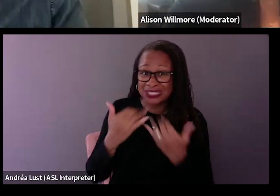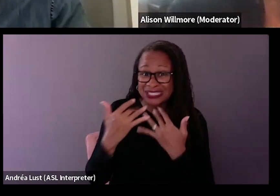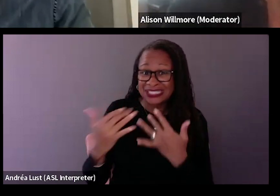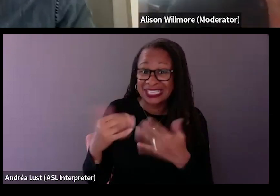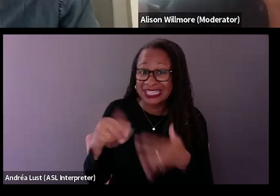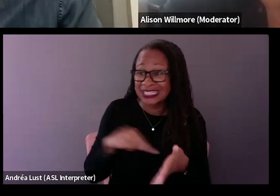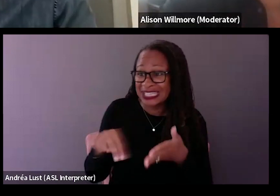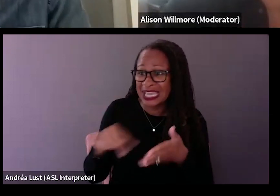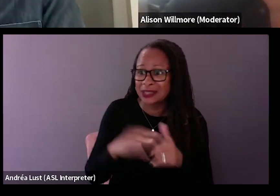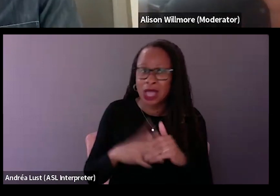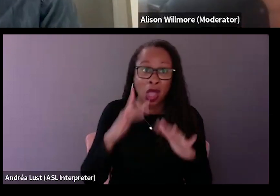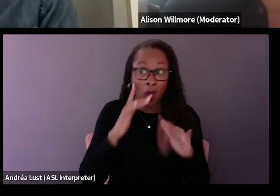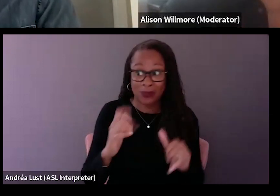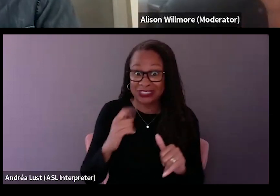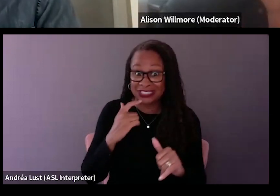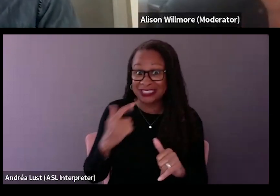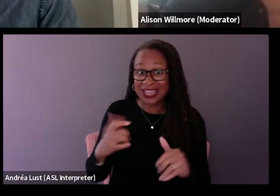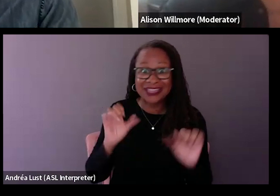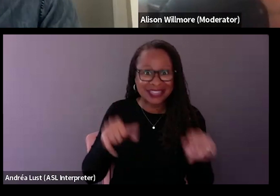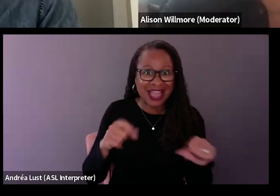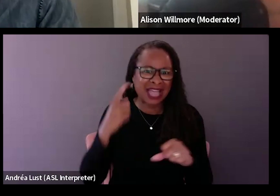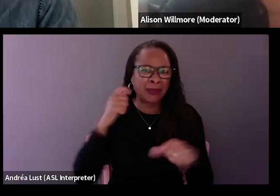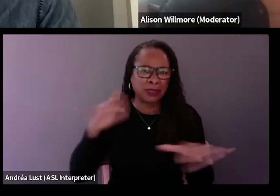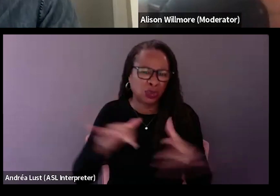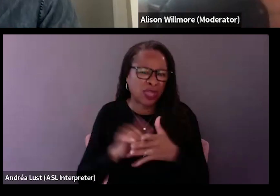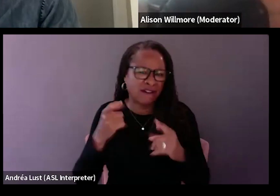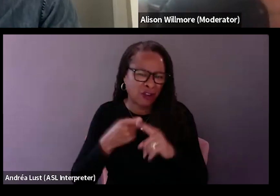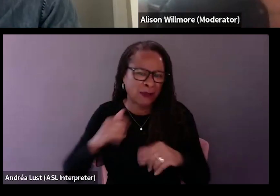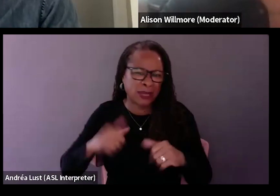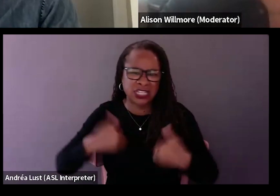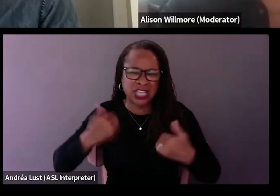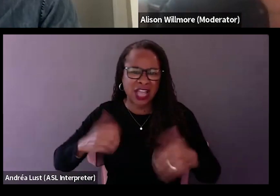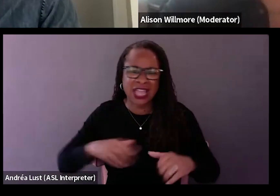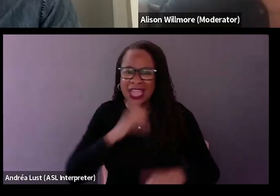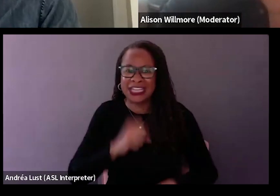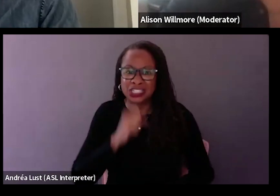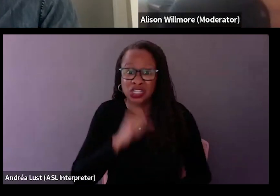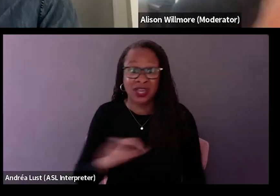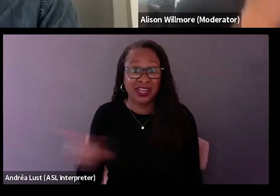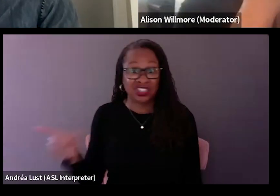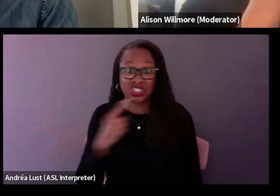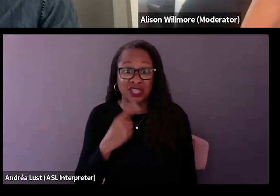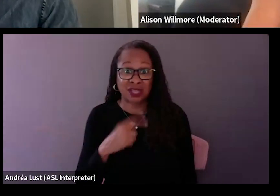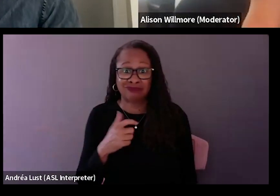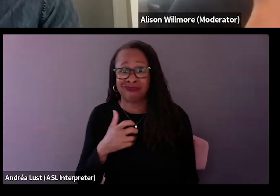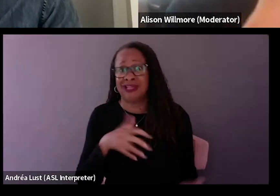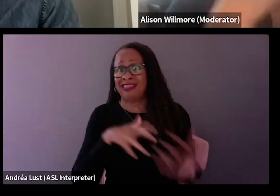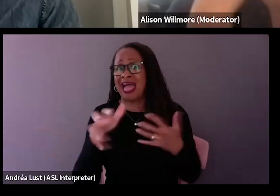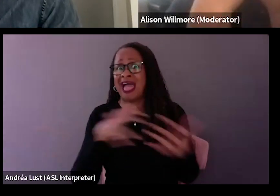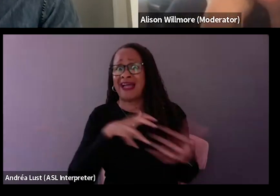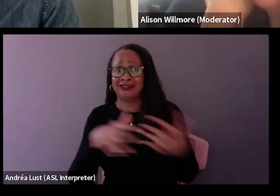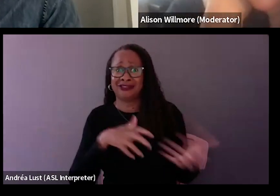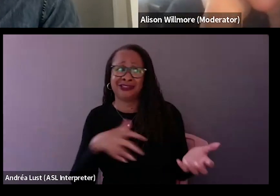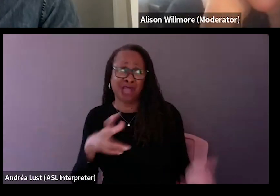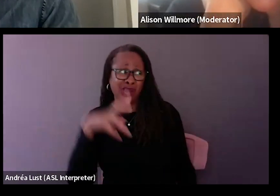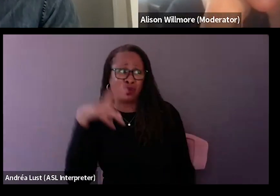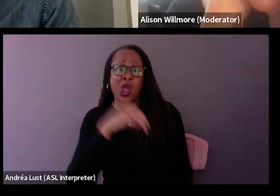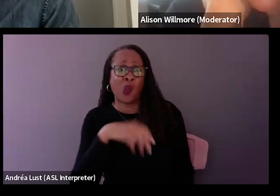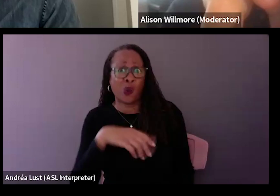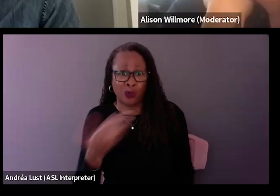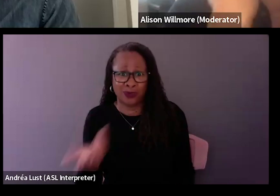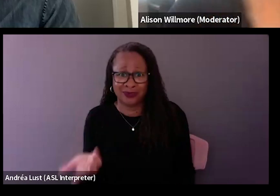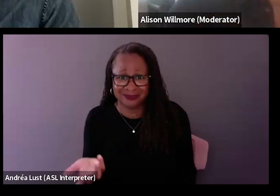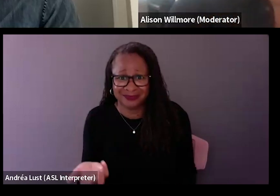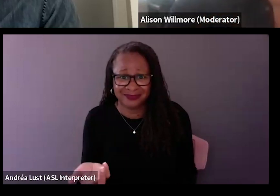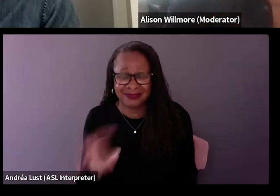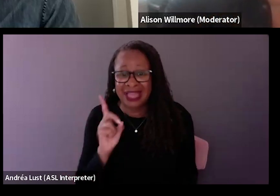girl, or like, I'm classically trained. And she like burst into laughter, and she's like, no, like, Dylan used to ask me to stop singing